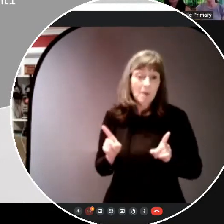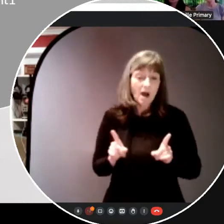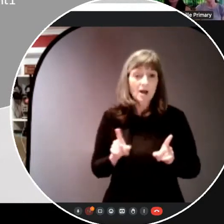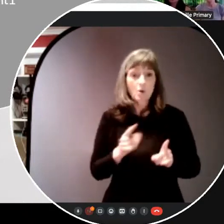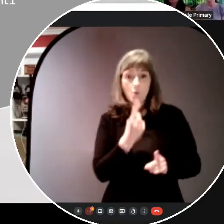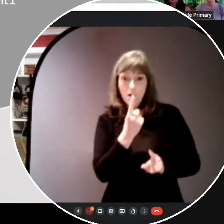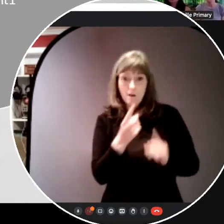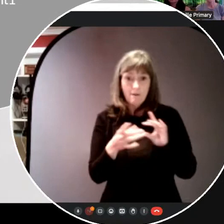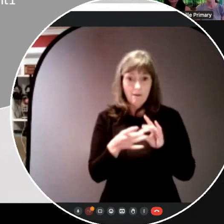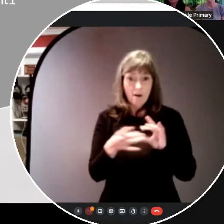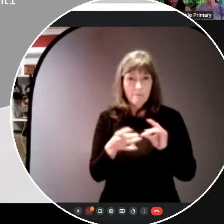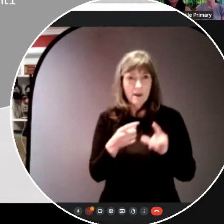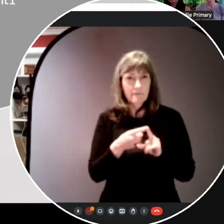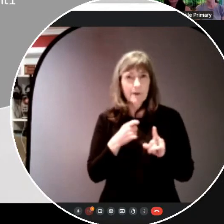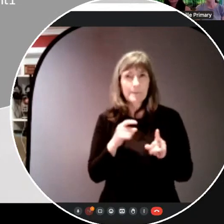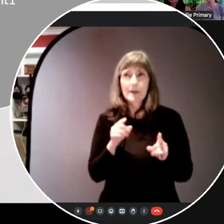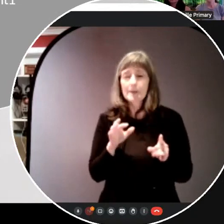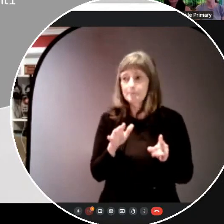that came from